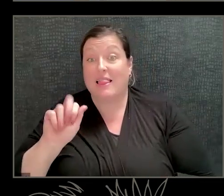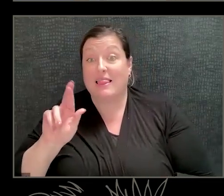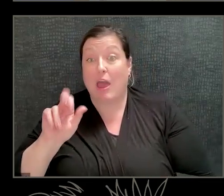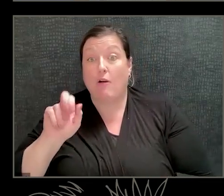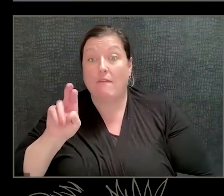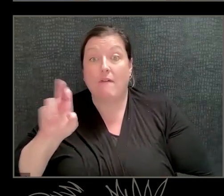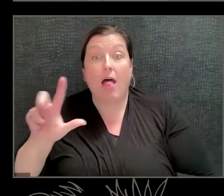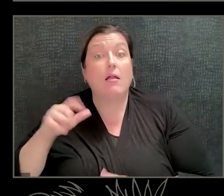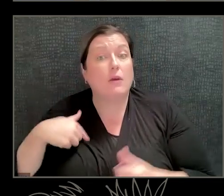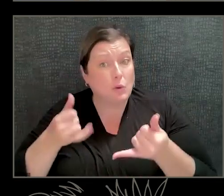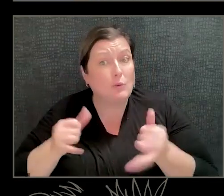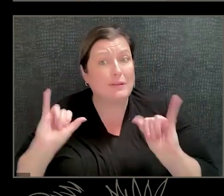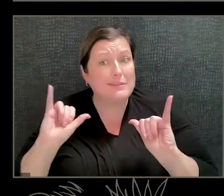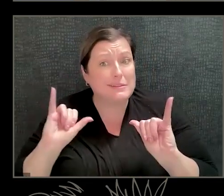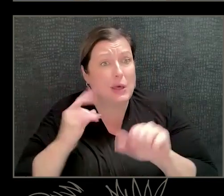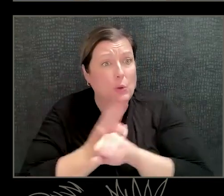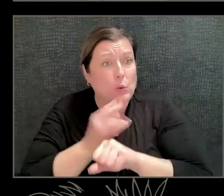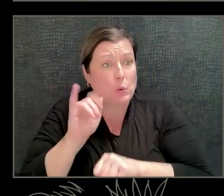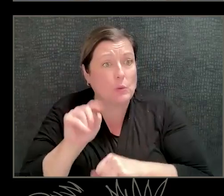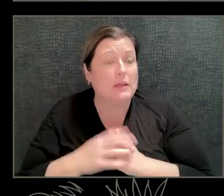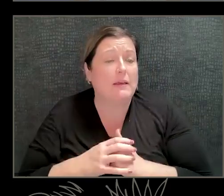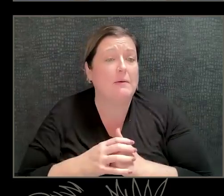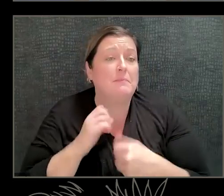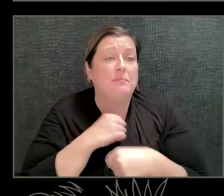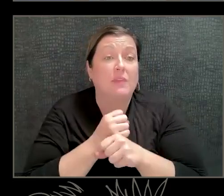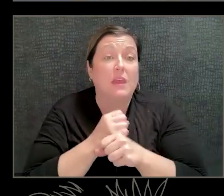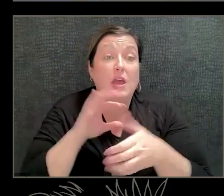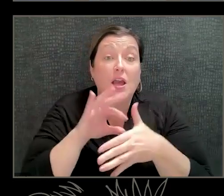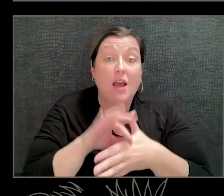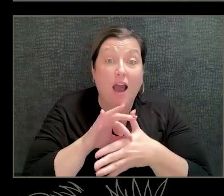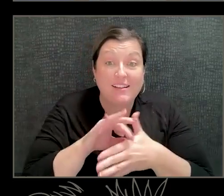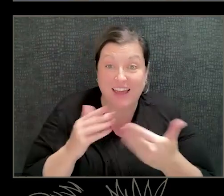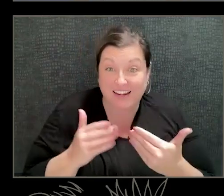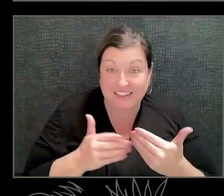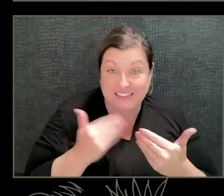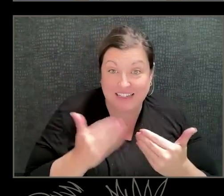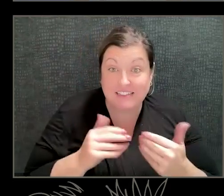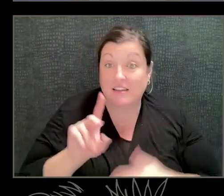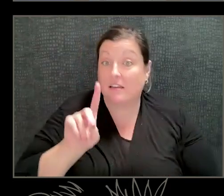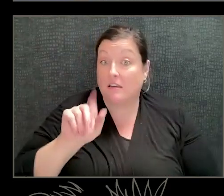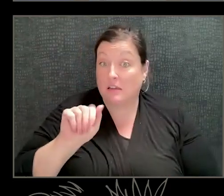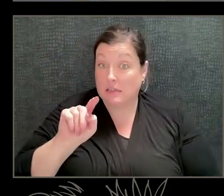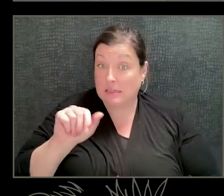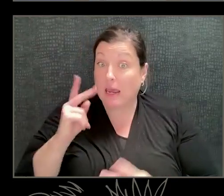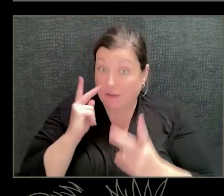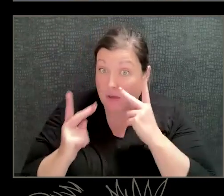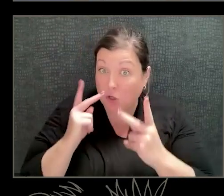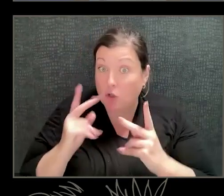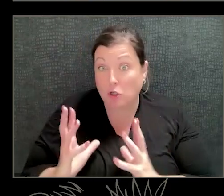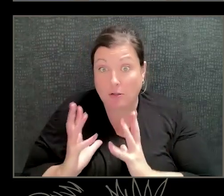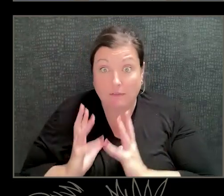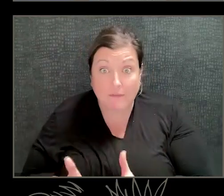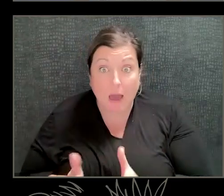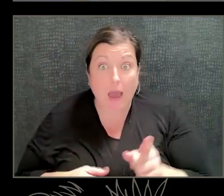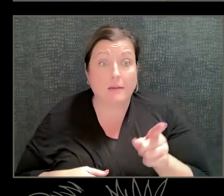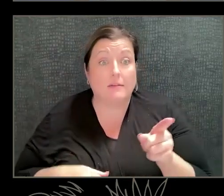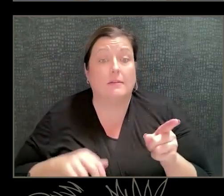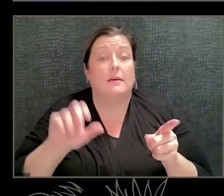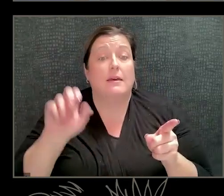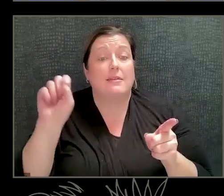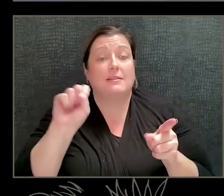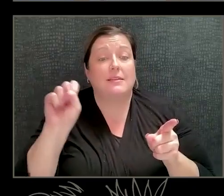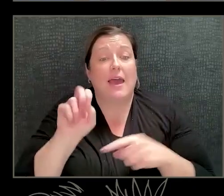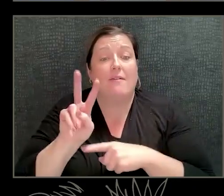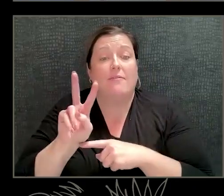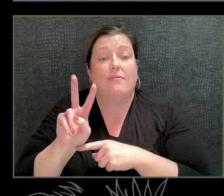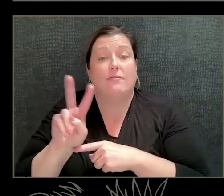PHP. Generating the content itself would be easy. Even the data visualizations would be fine. Those are just SVG tags. Don't